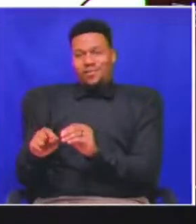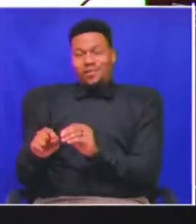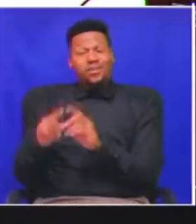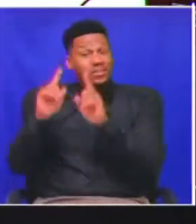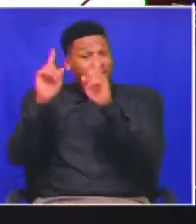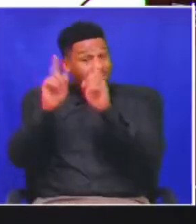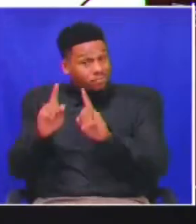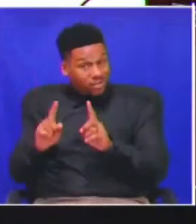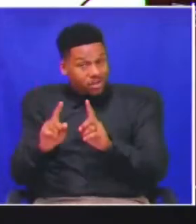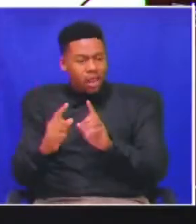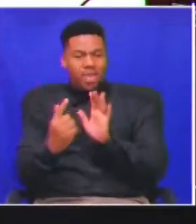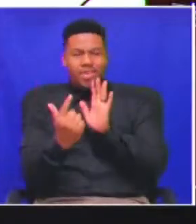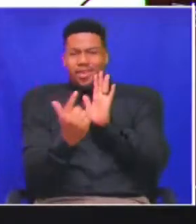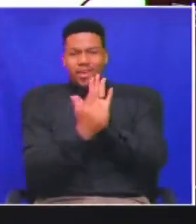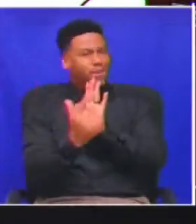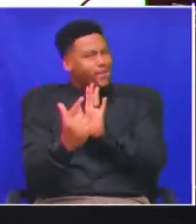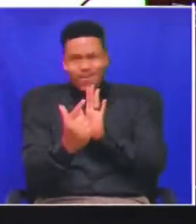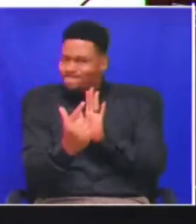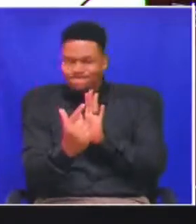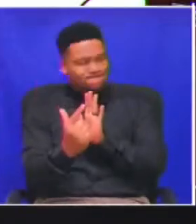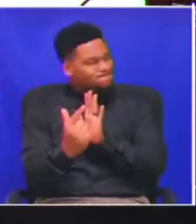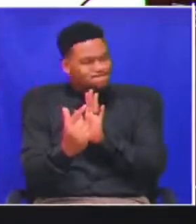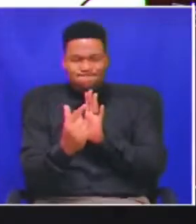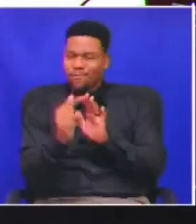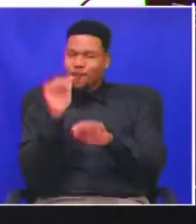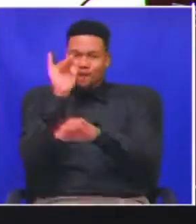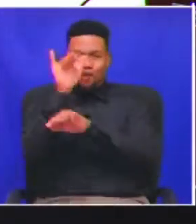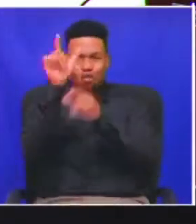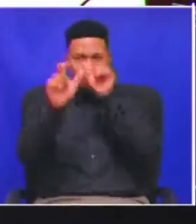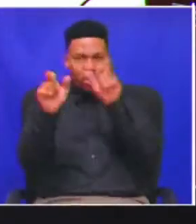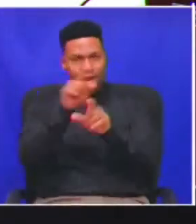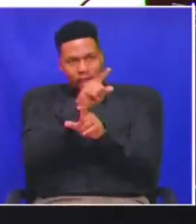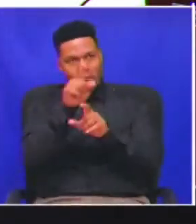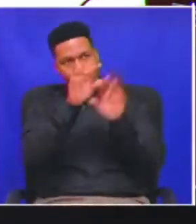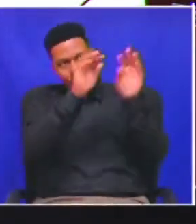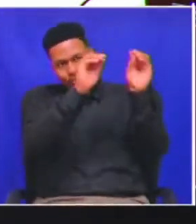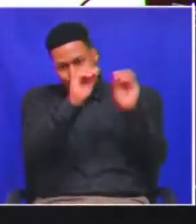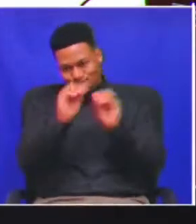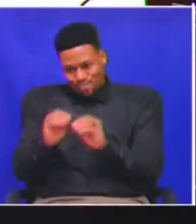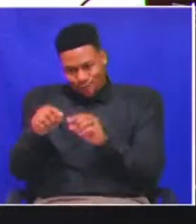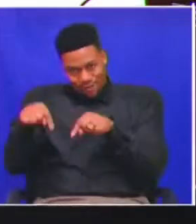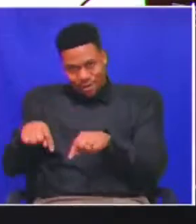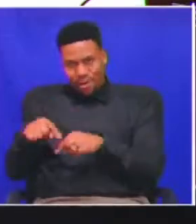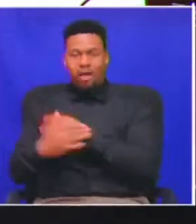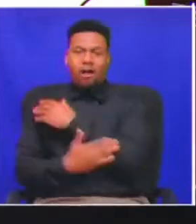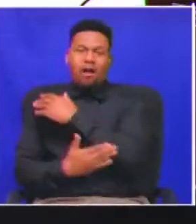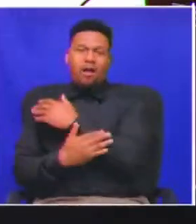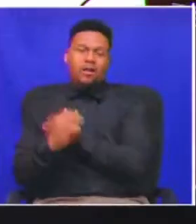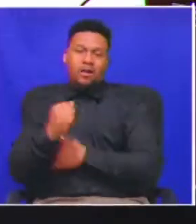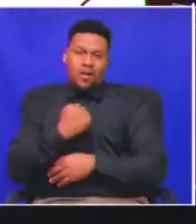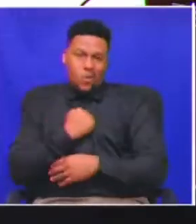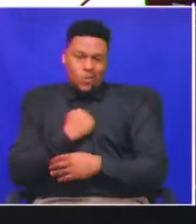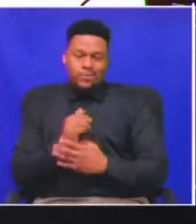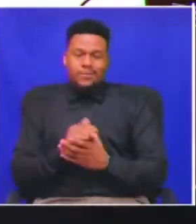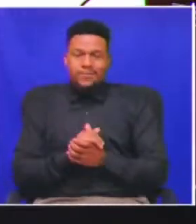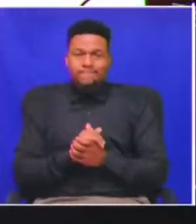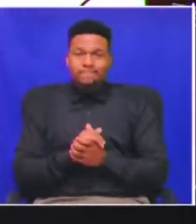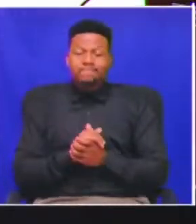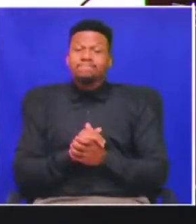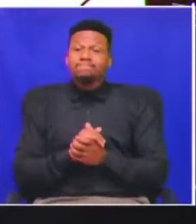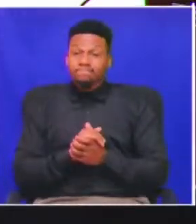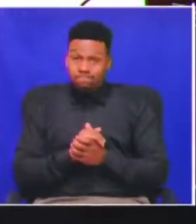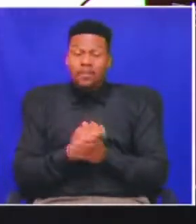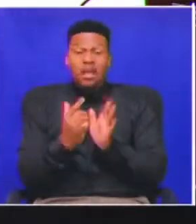immigrants into our country. One of the most important interventions to tackle the problem of illegal